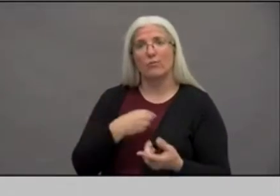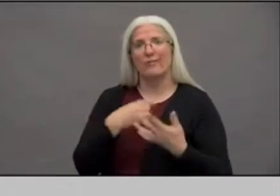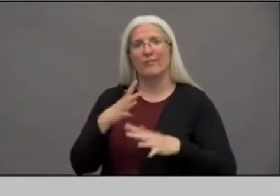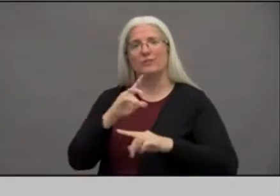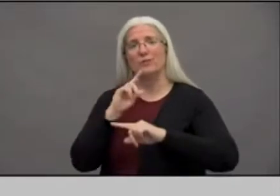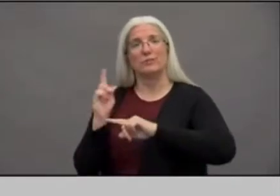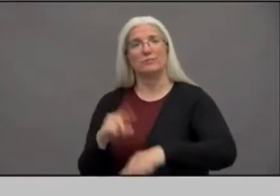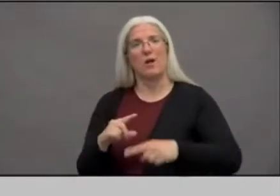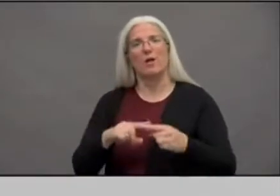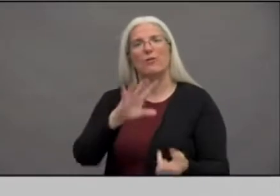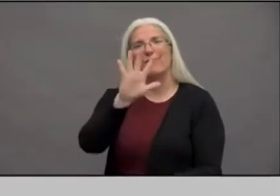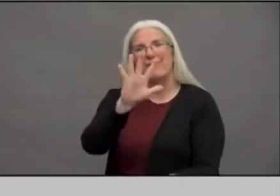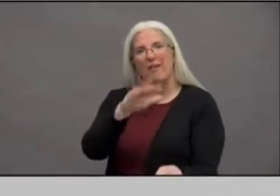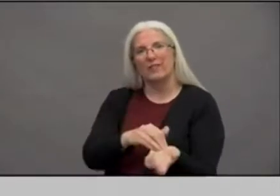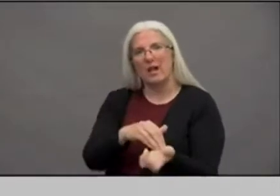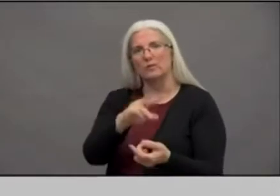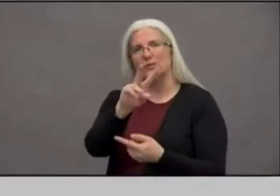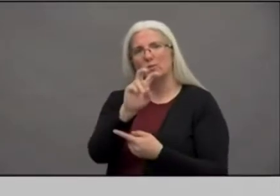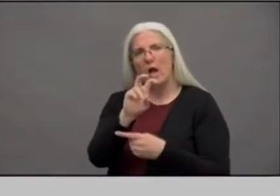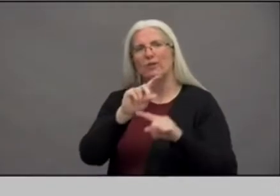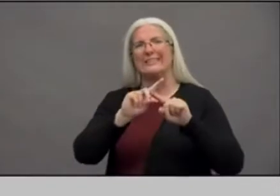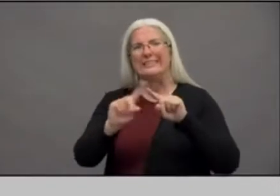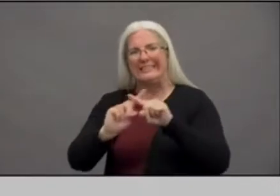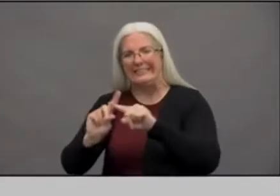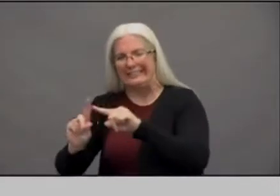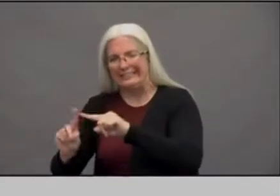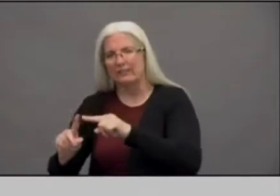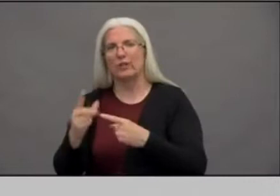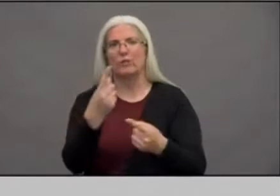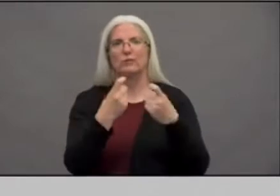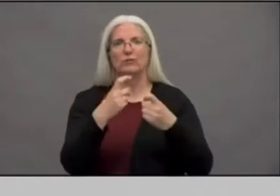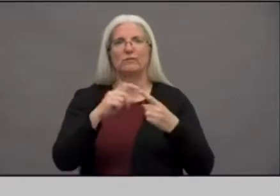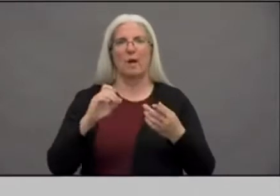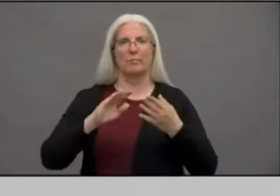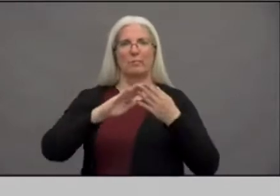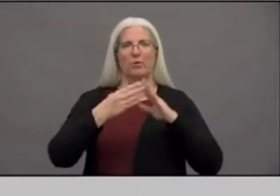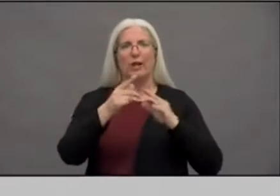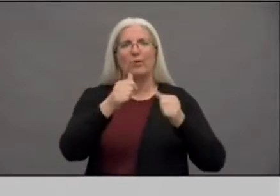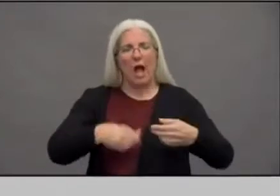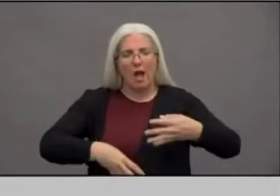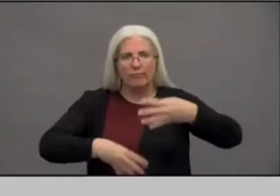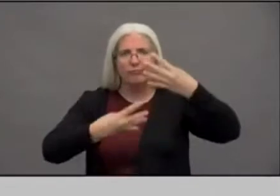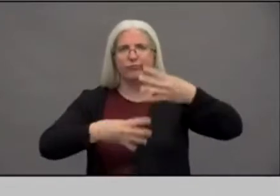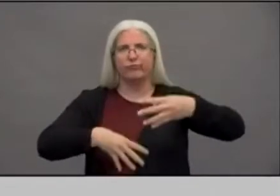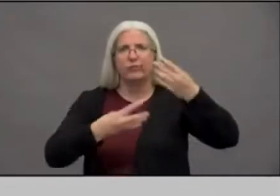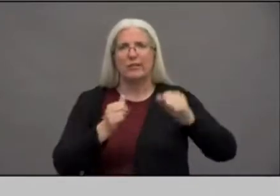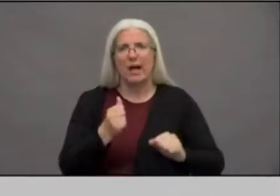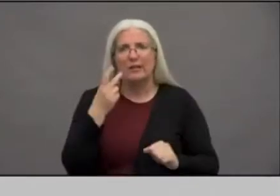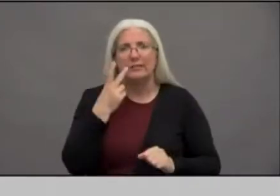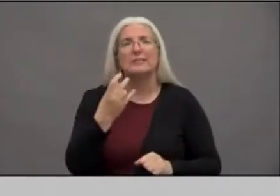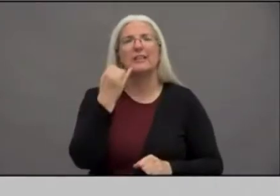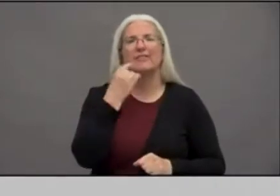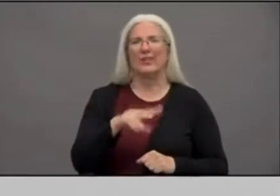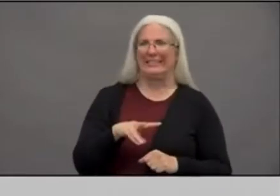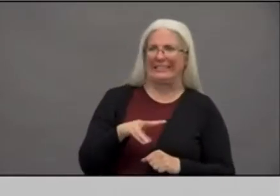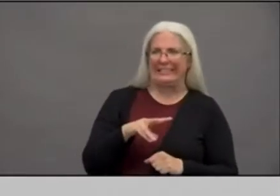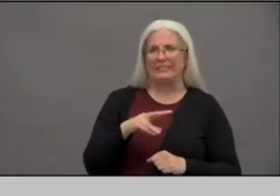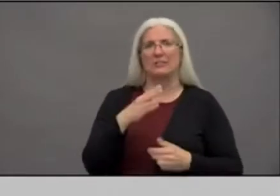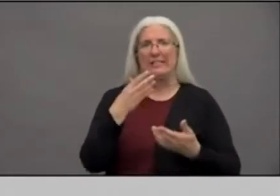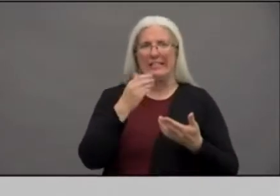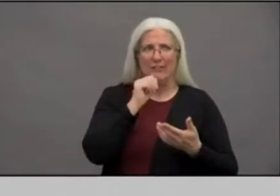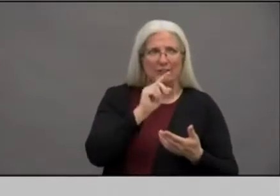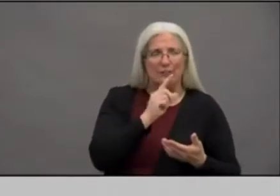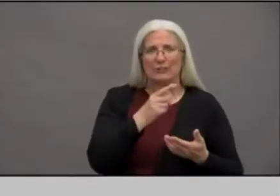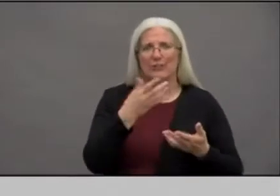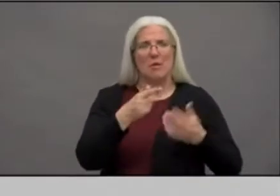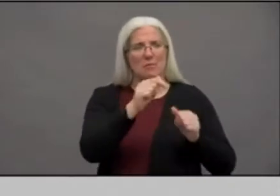5,200 questions from community members. So that's great. And if you have a question about something, you can probably find it on our